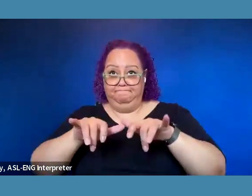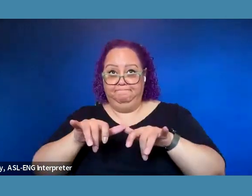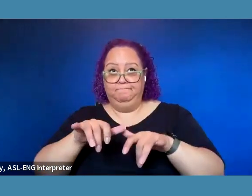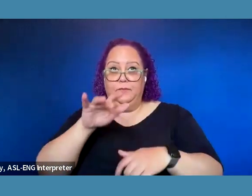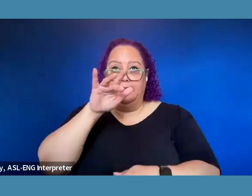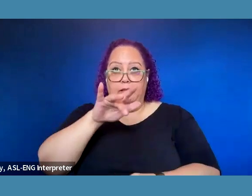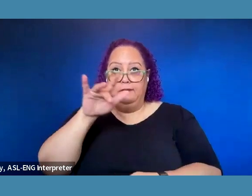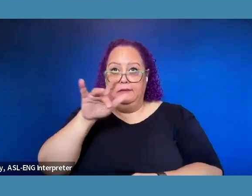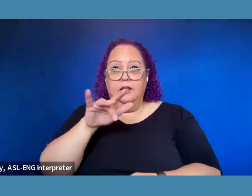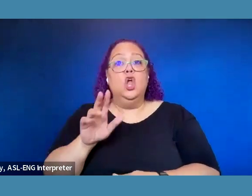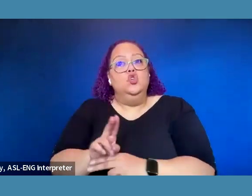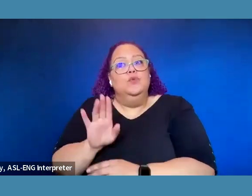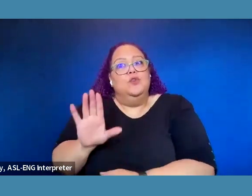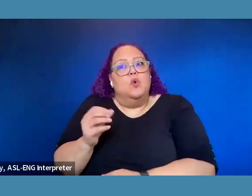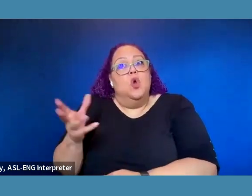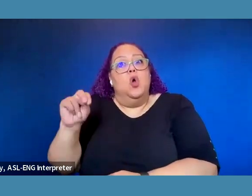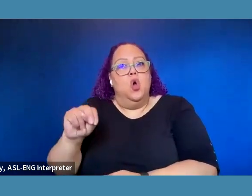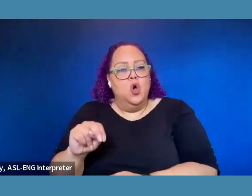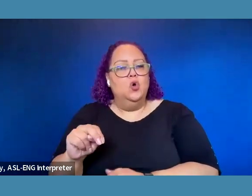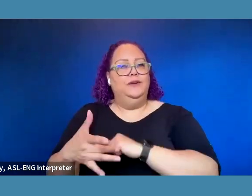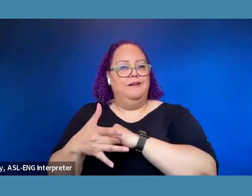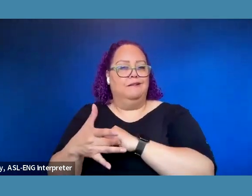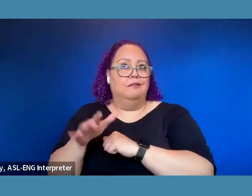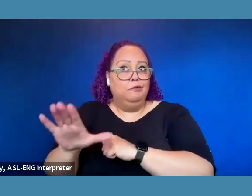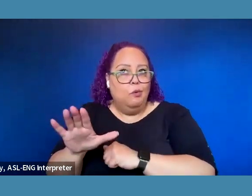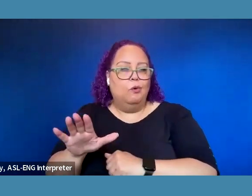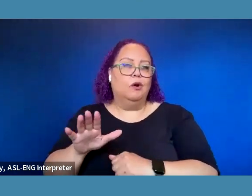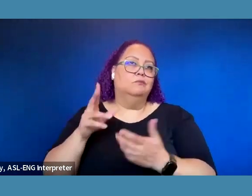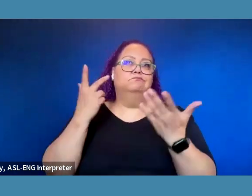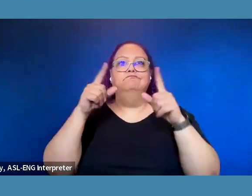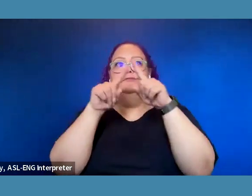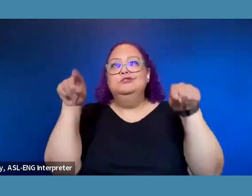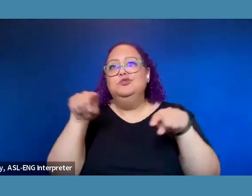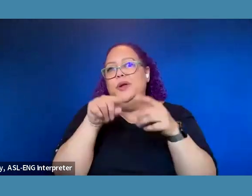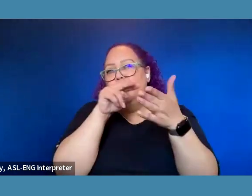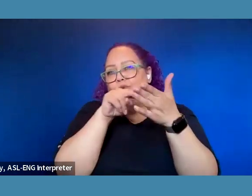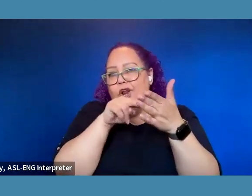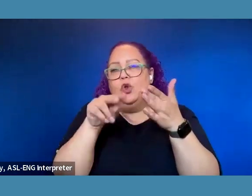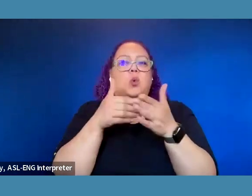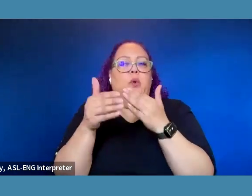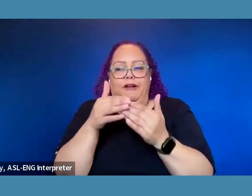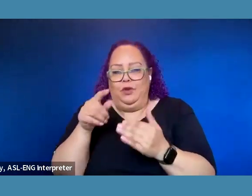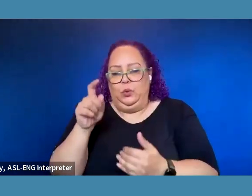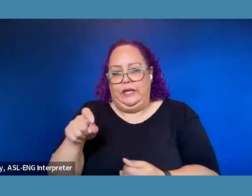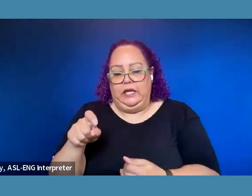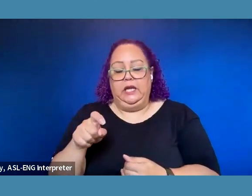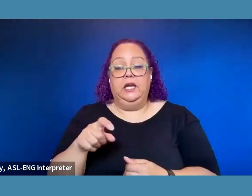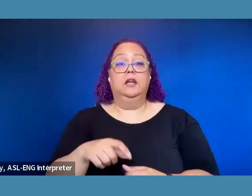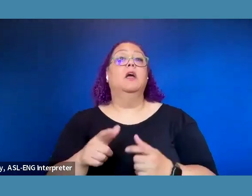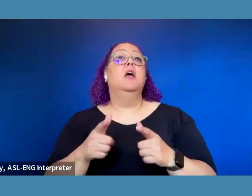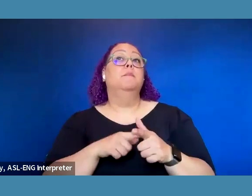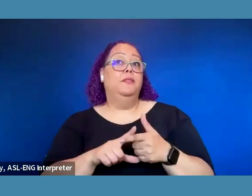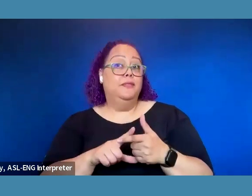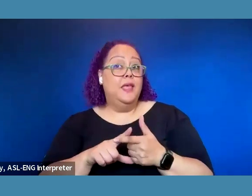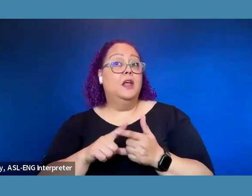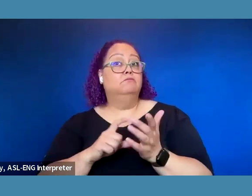own technology, so your own screen reader, your own things that you need. And then you have to print that